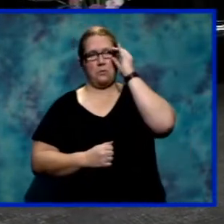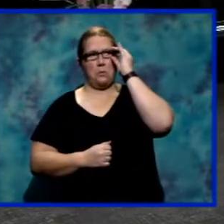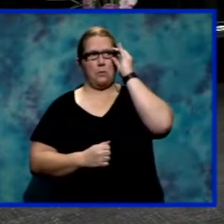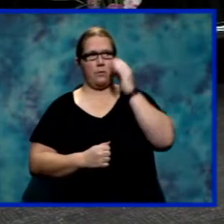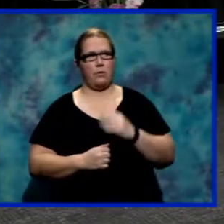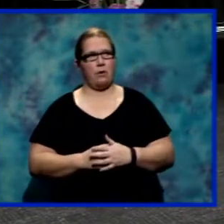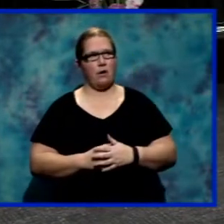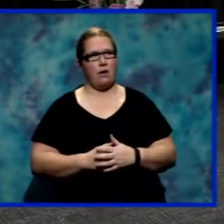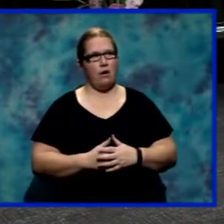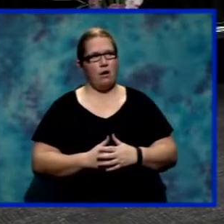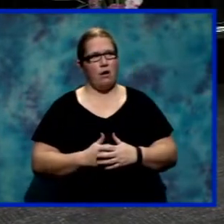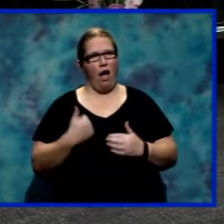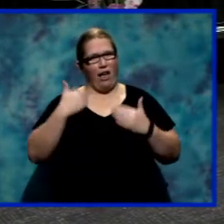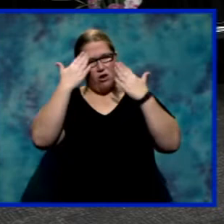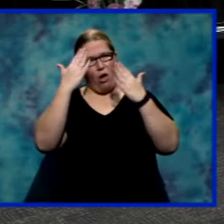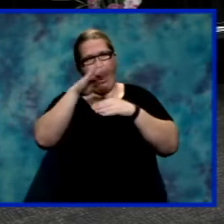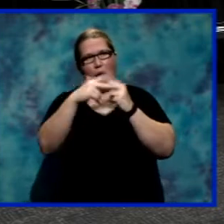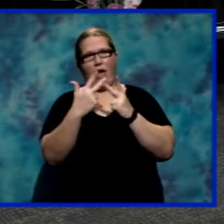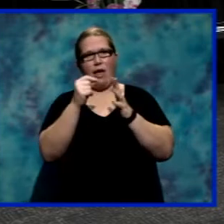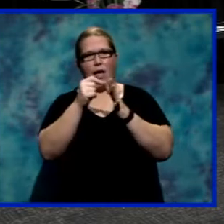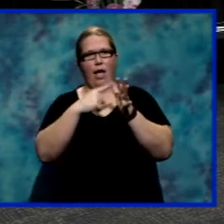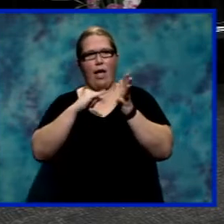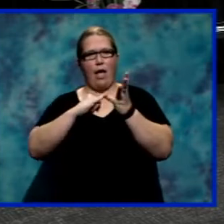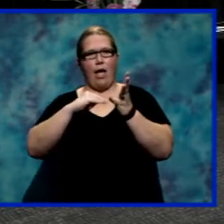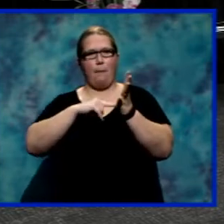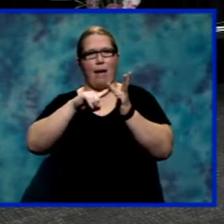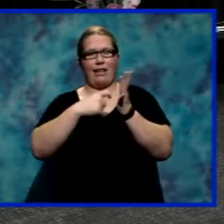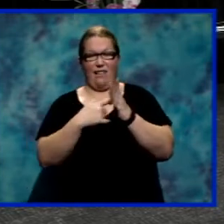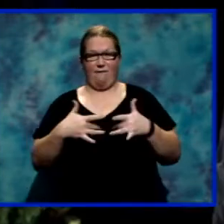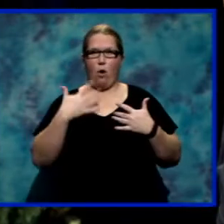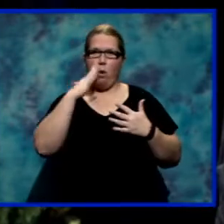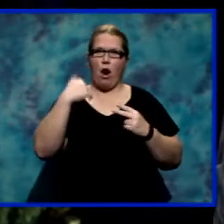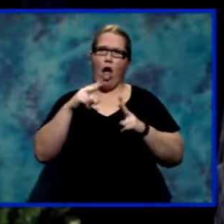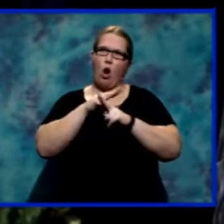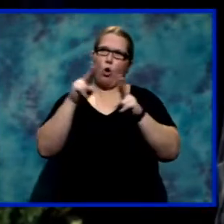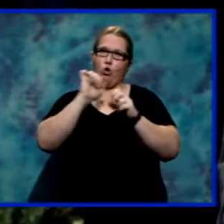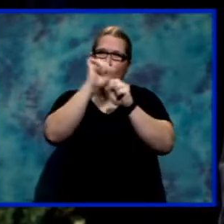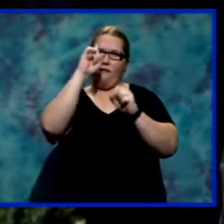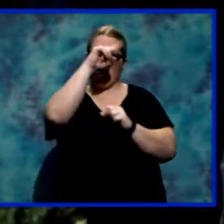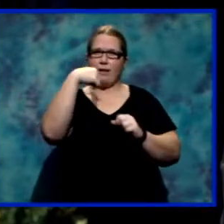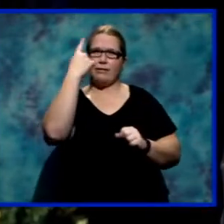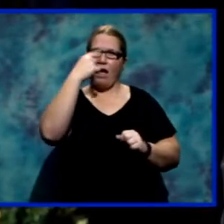And I don't know how other pastors feel, but when I look at your faces, I care for you.